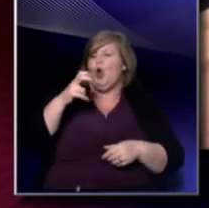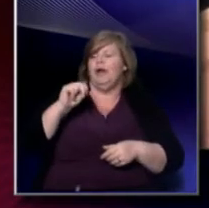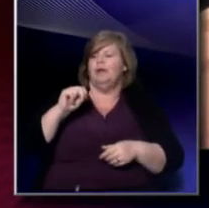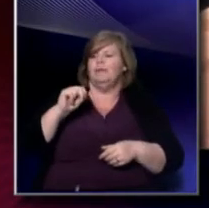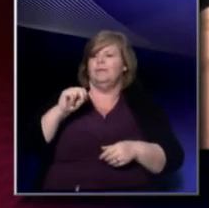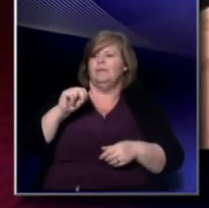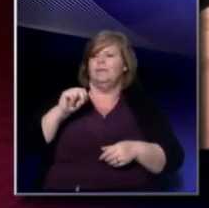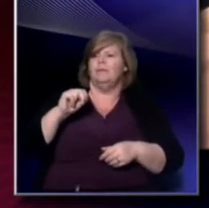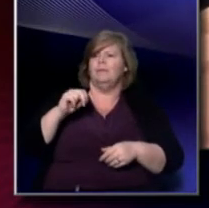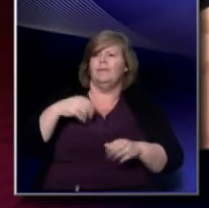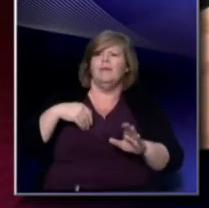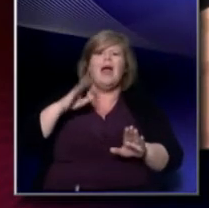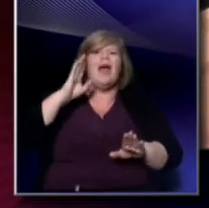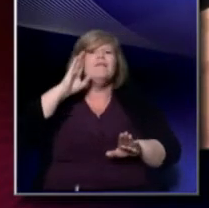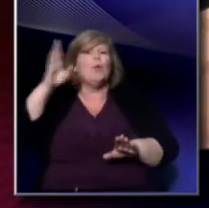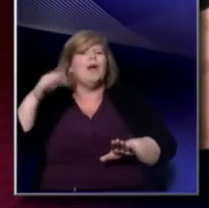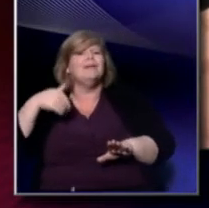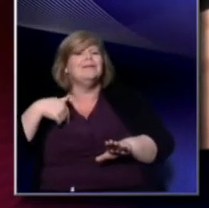Excuse me. Sally.